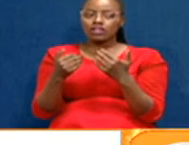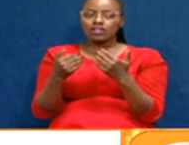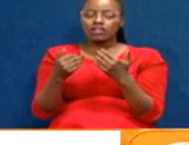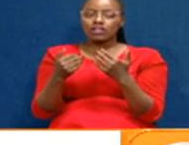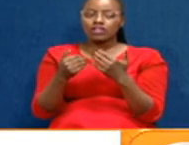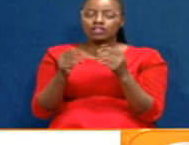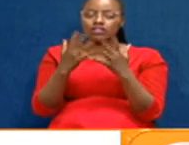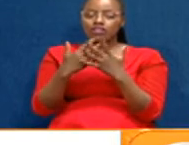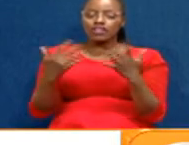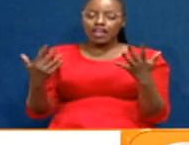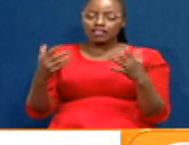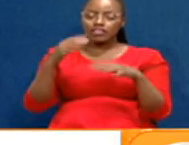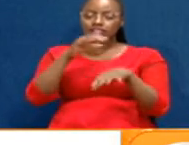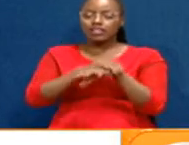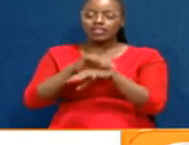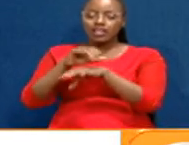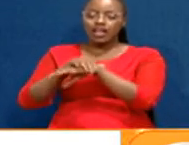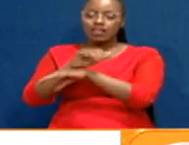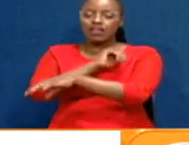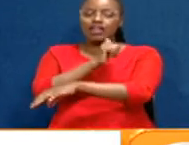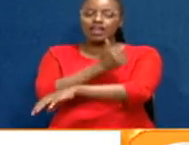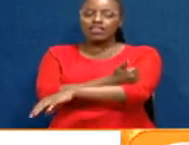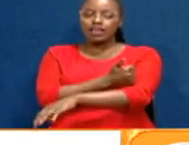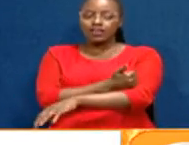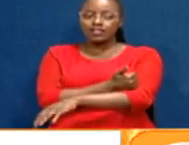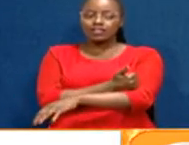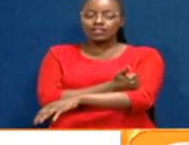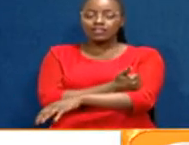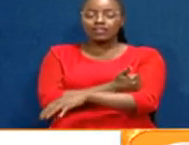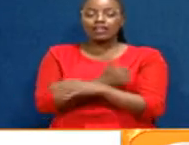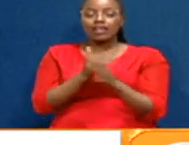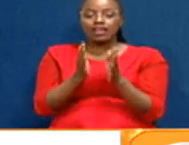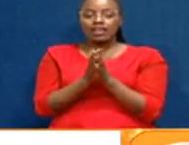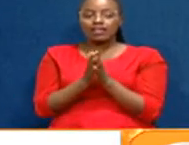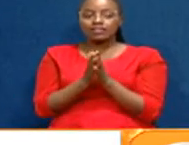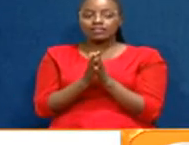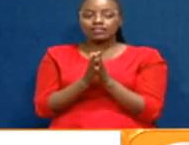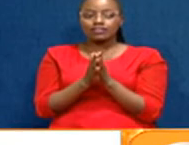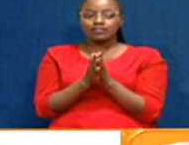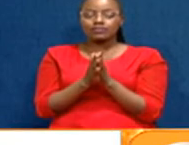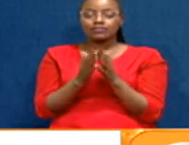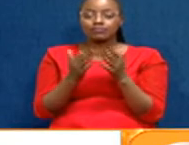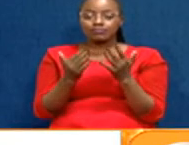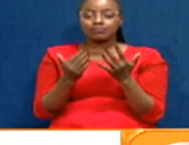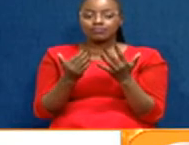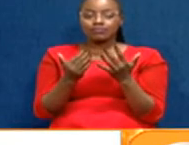the Asset Recovery Authority, and